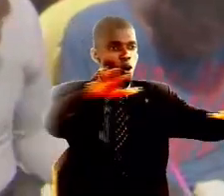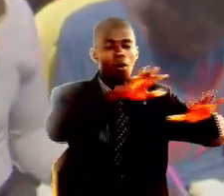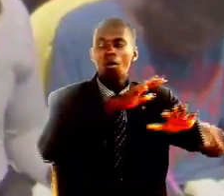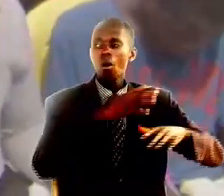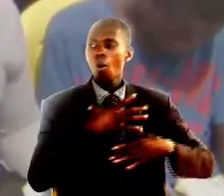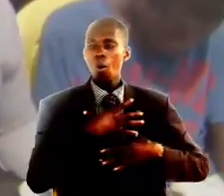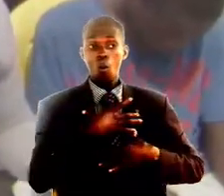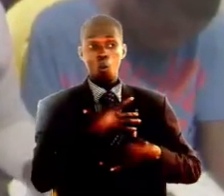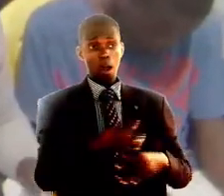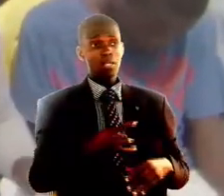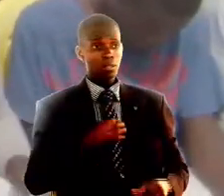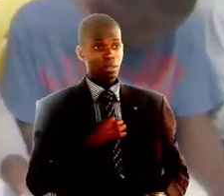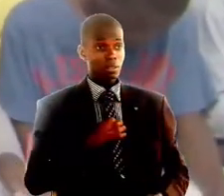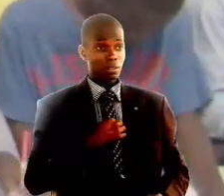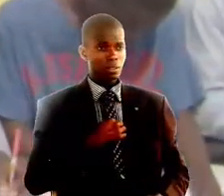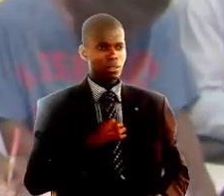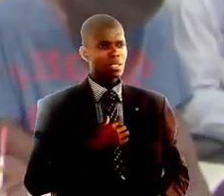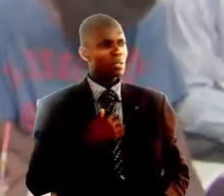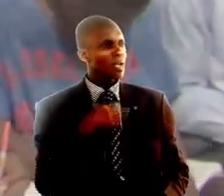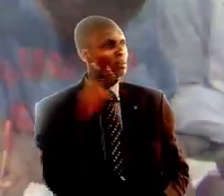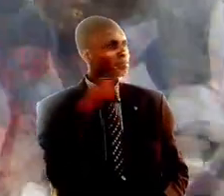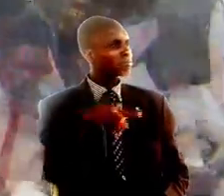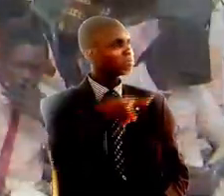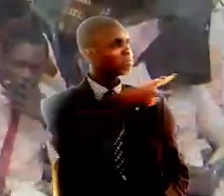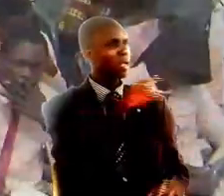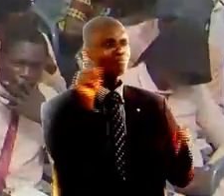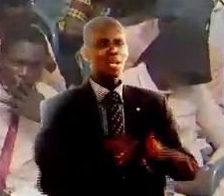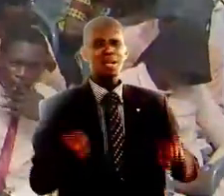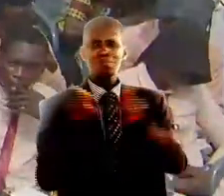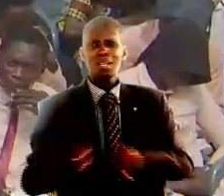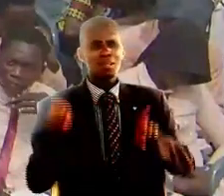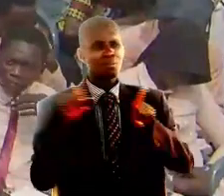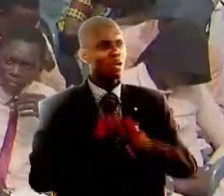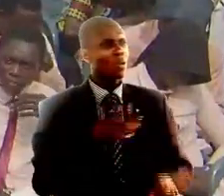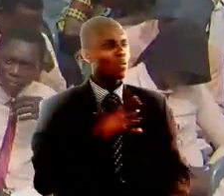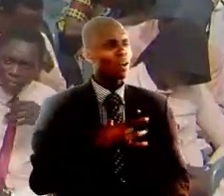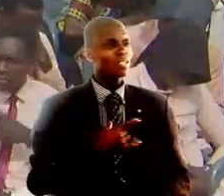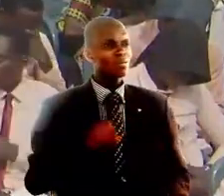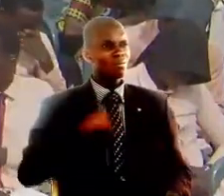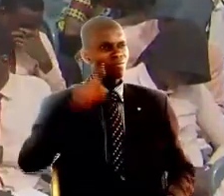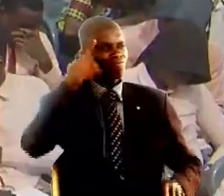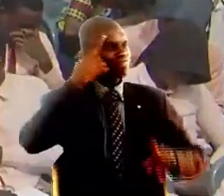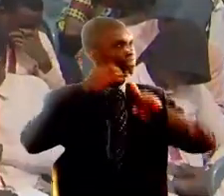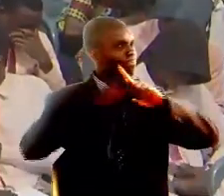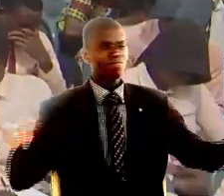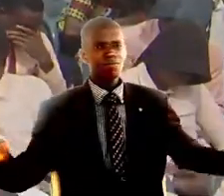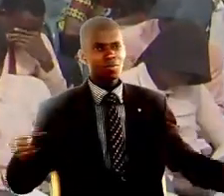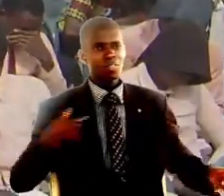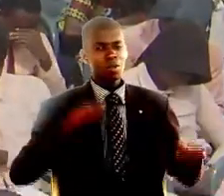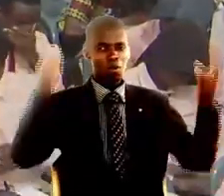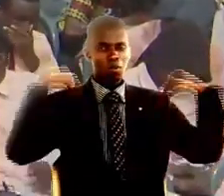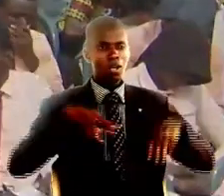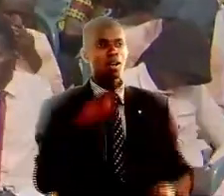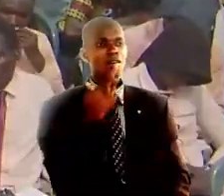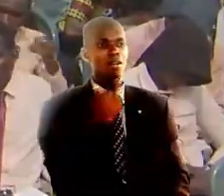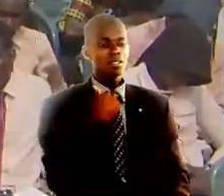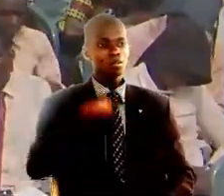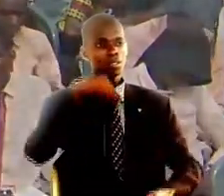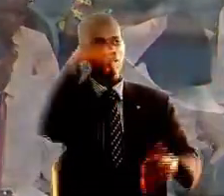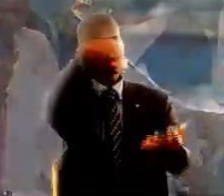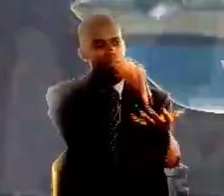they're sulking. You won't progress like that. It is when you sit up and you